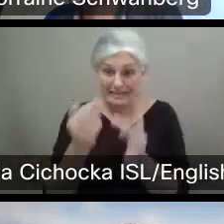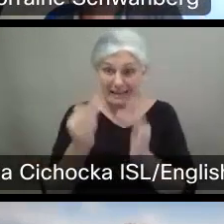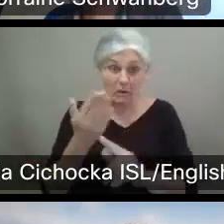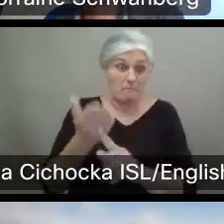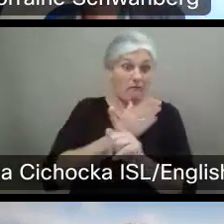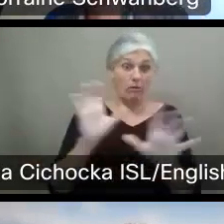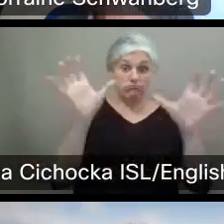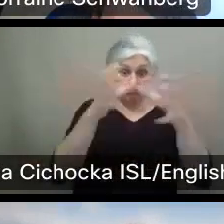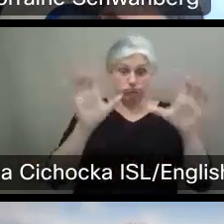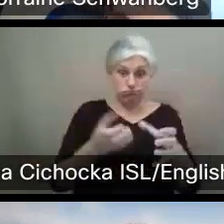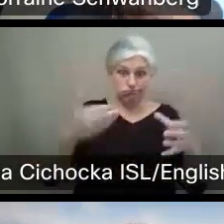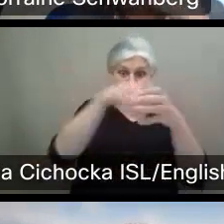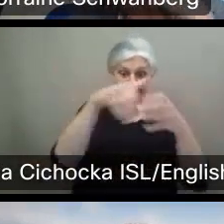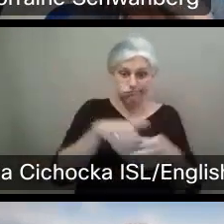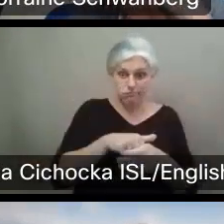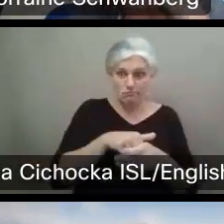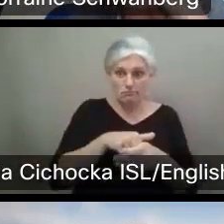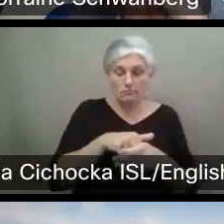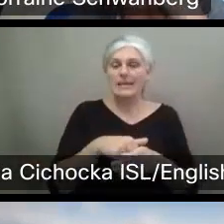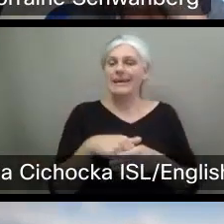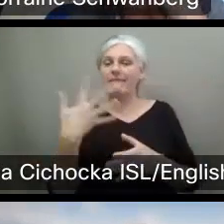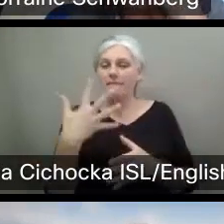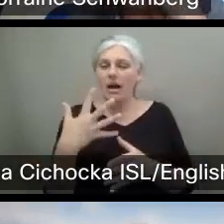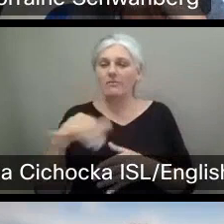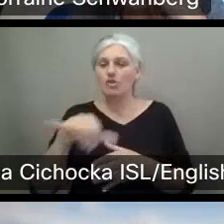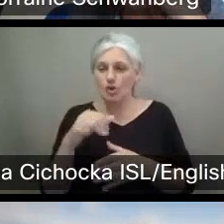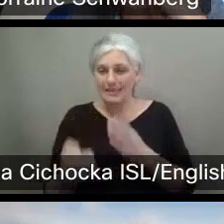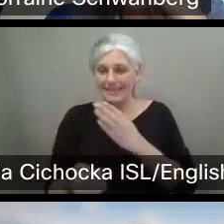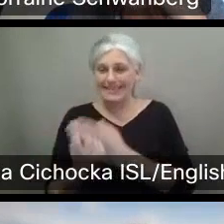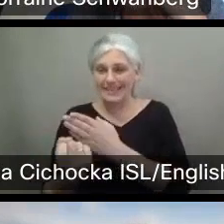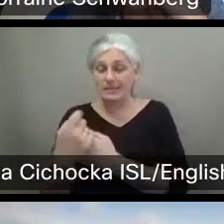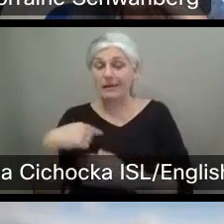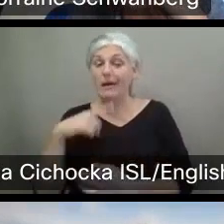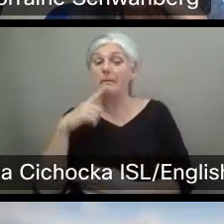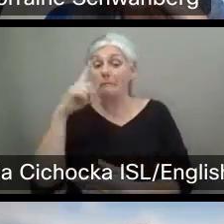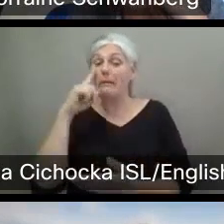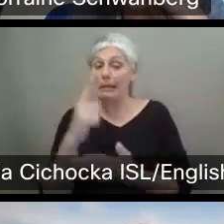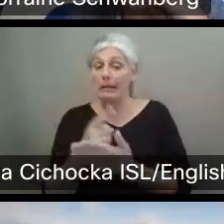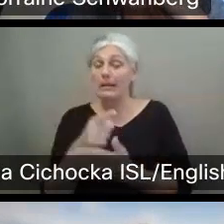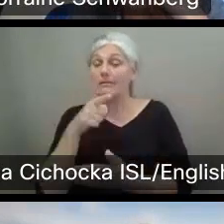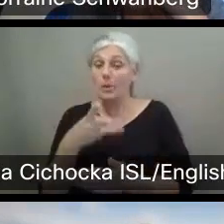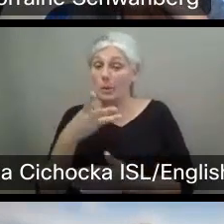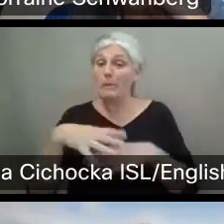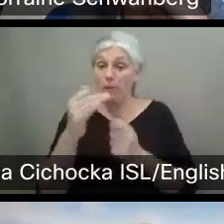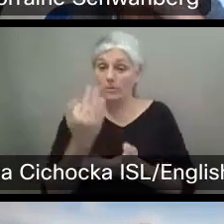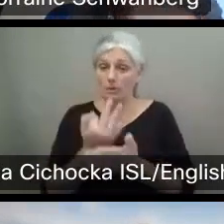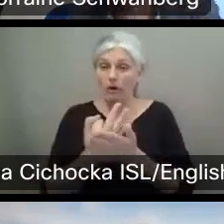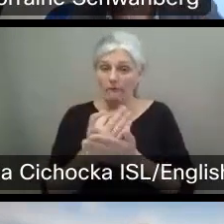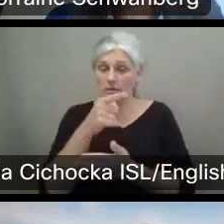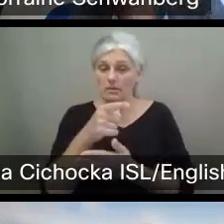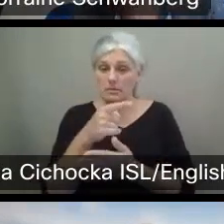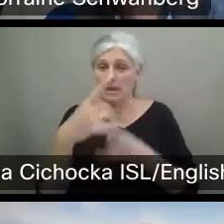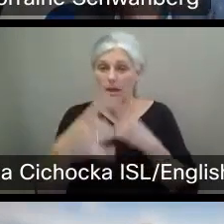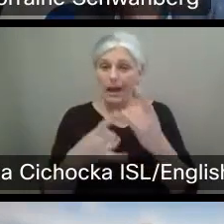notifiable incidents. And of the 5 surgical instances, I believe this is probably going to be the most common one that